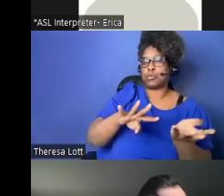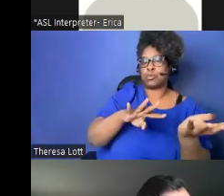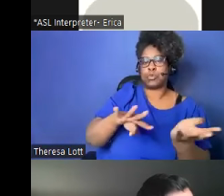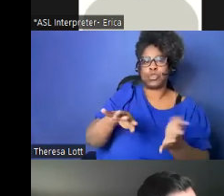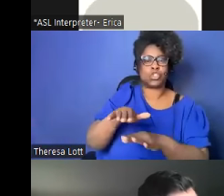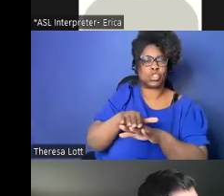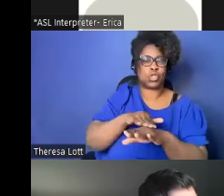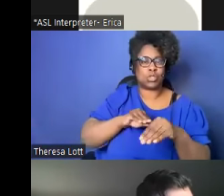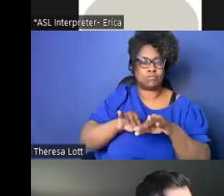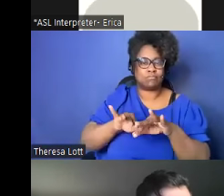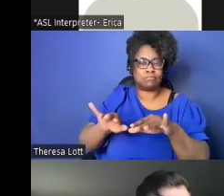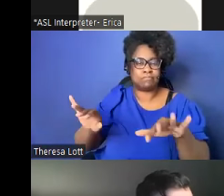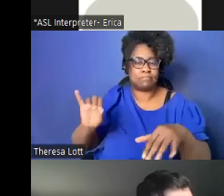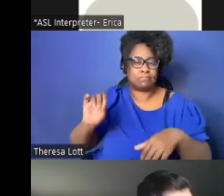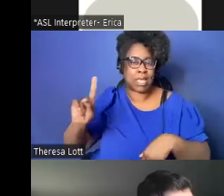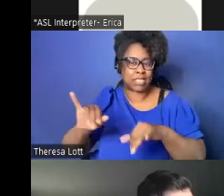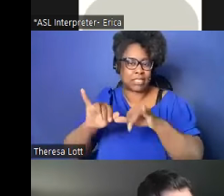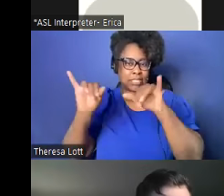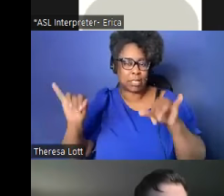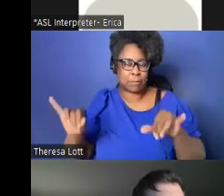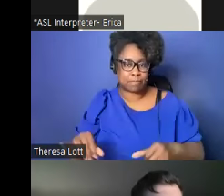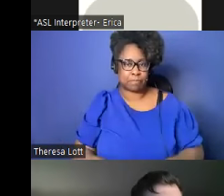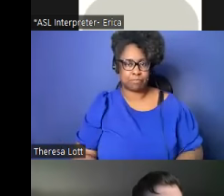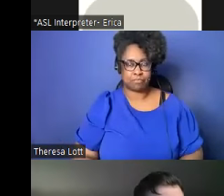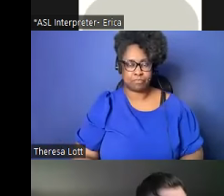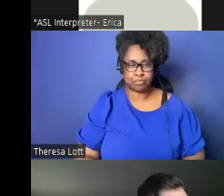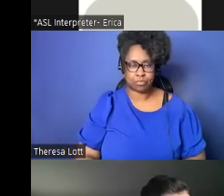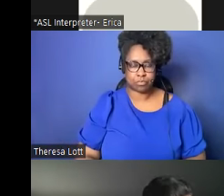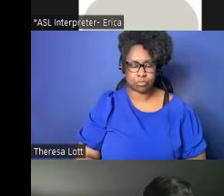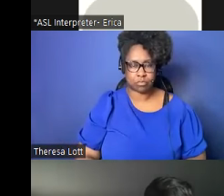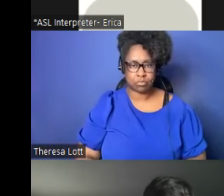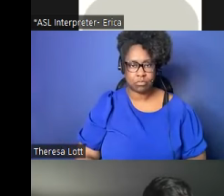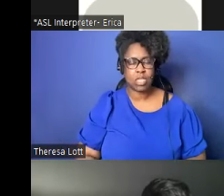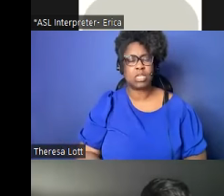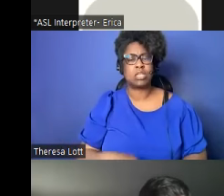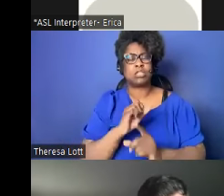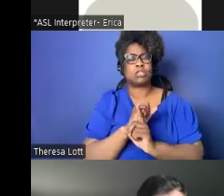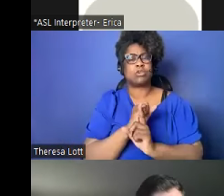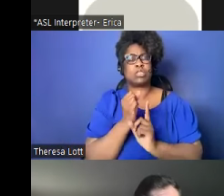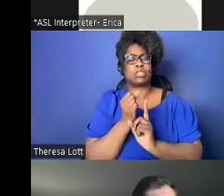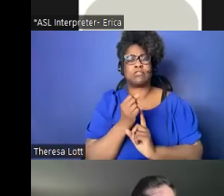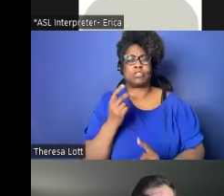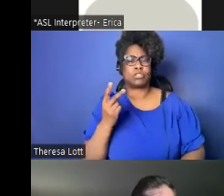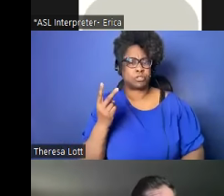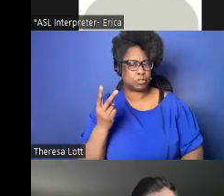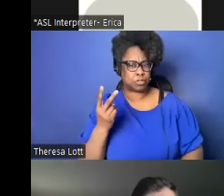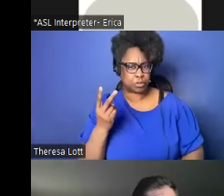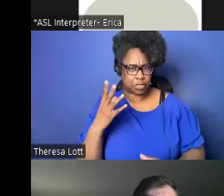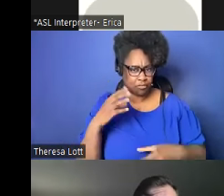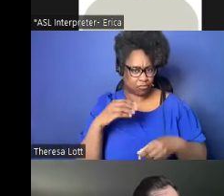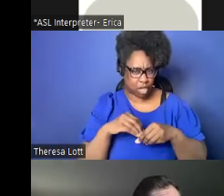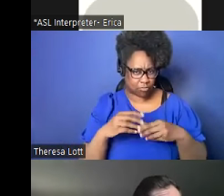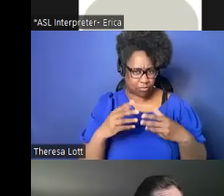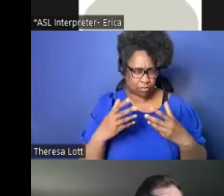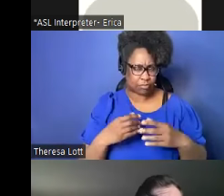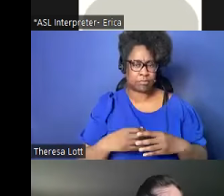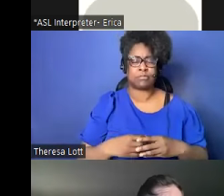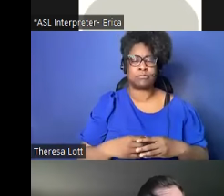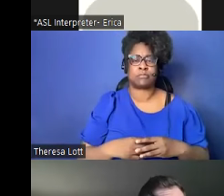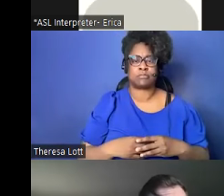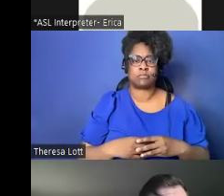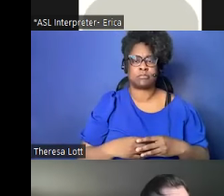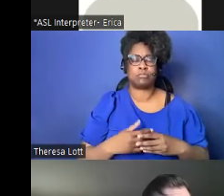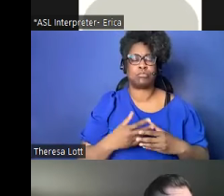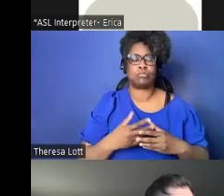So what are some considerations for scenario 2? So in protecting the full parks,